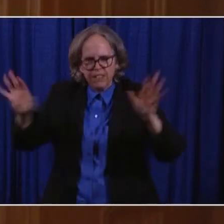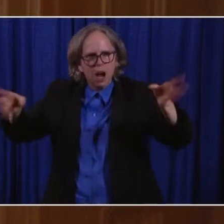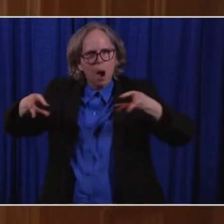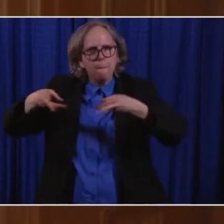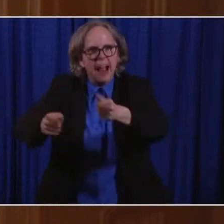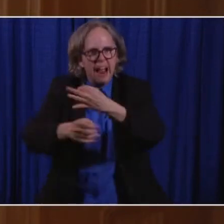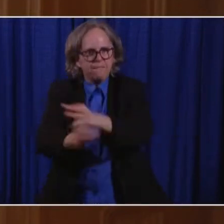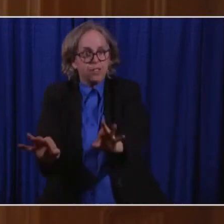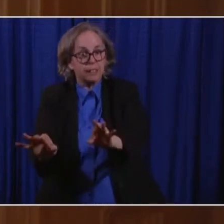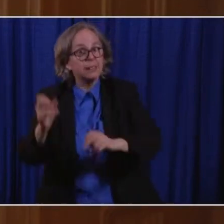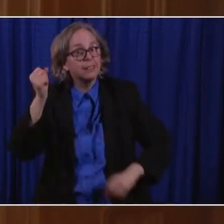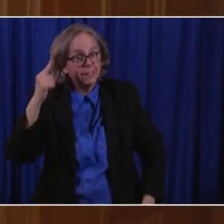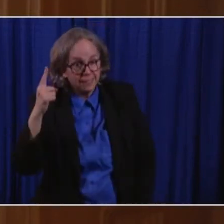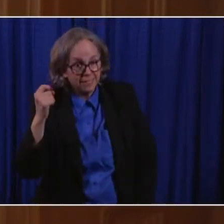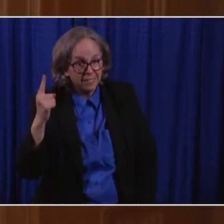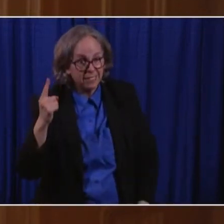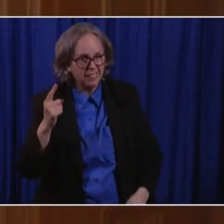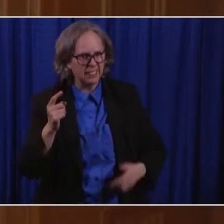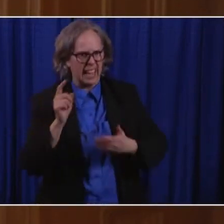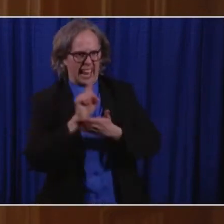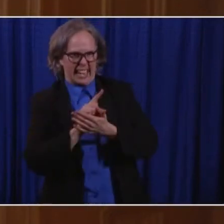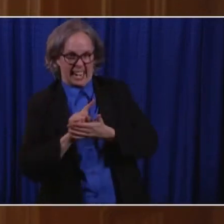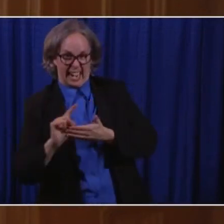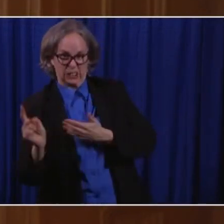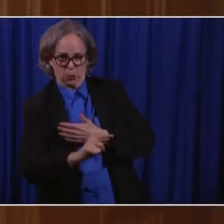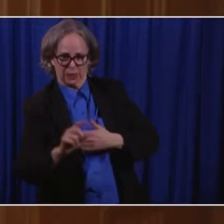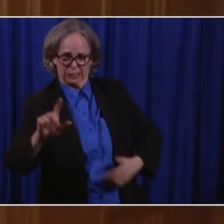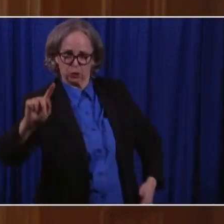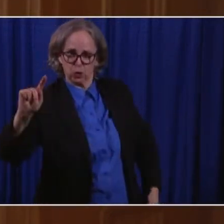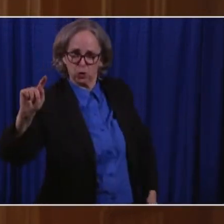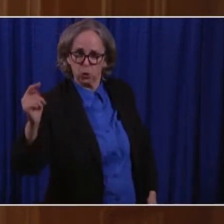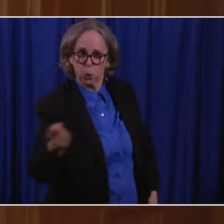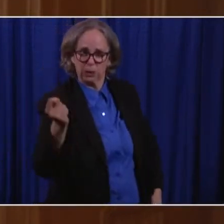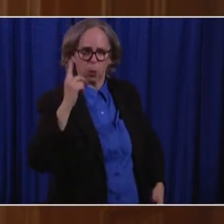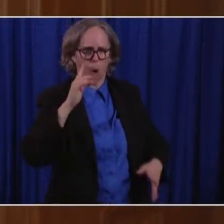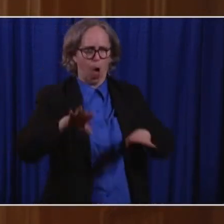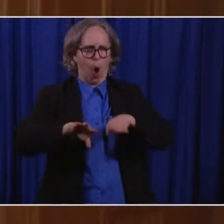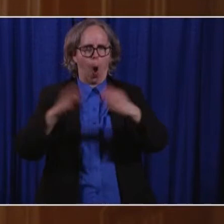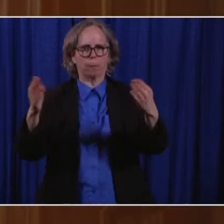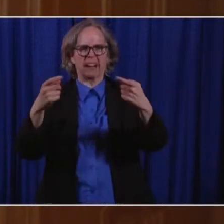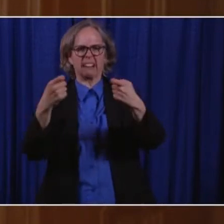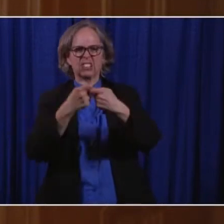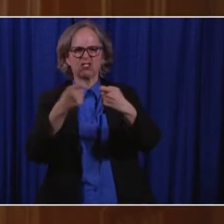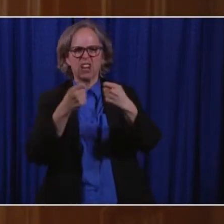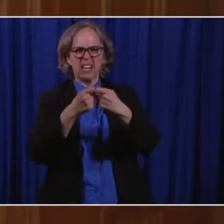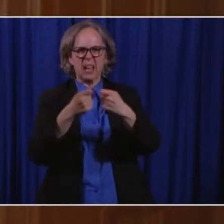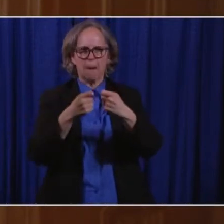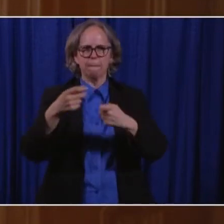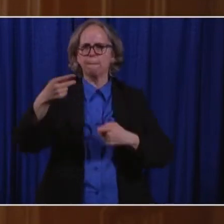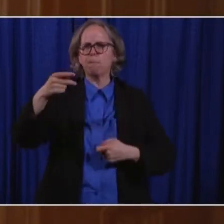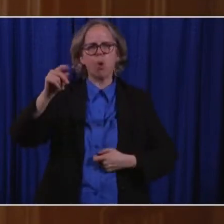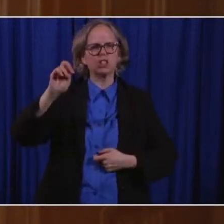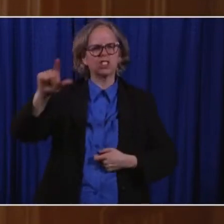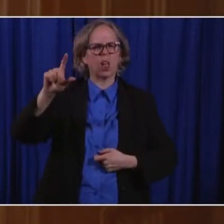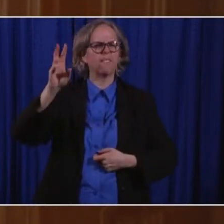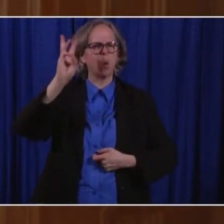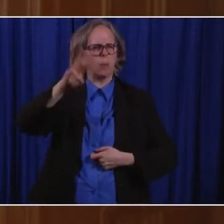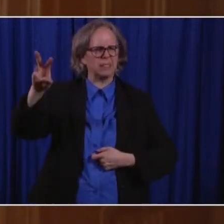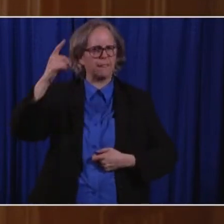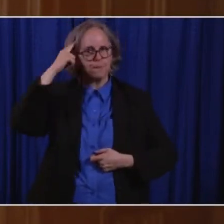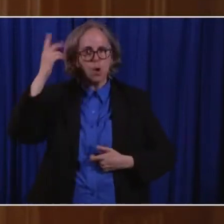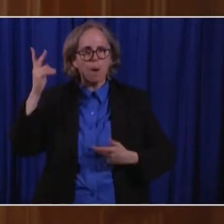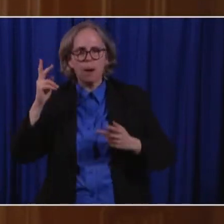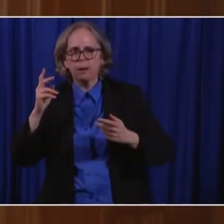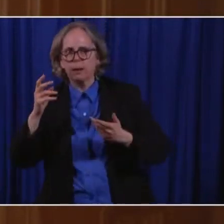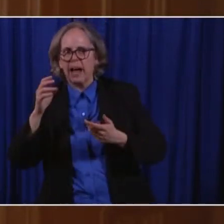18th, an electronic portal will be opened up for young people who have been vaccinated to be able to register. And we will